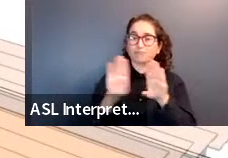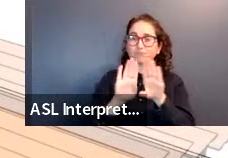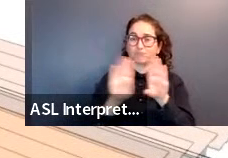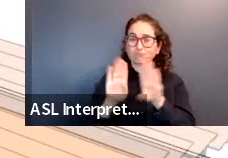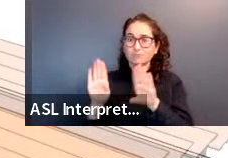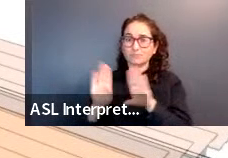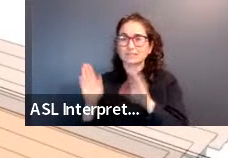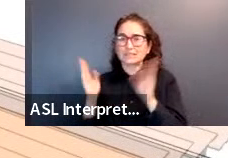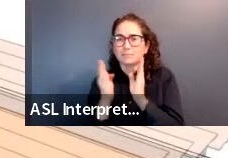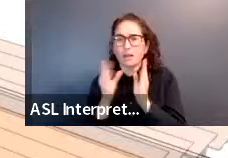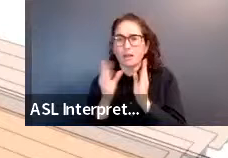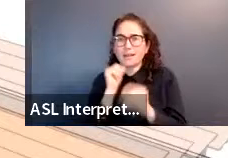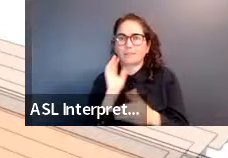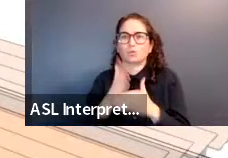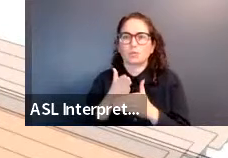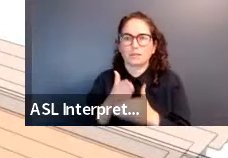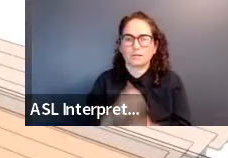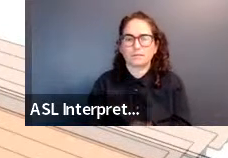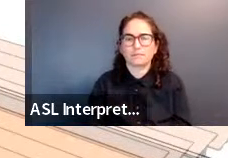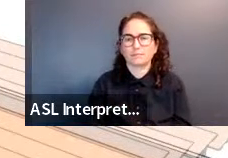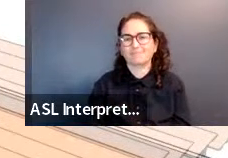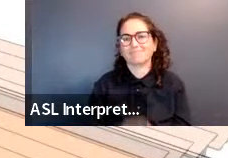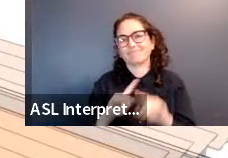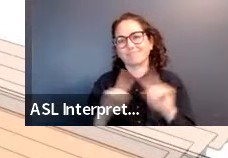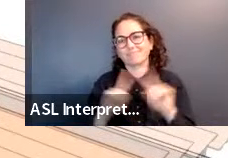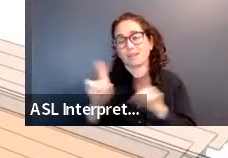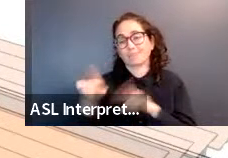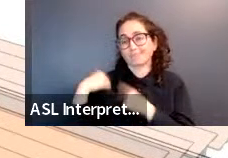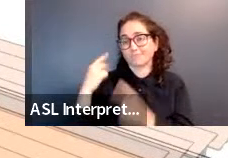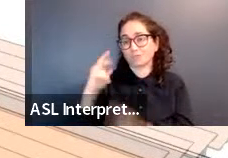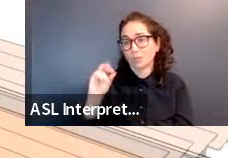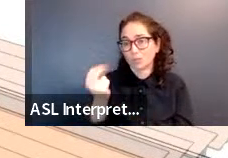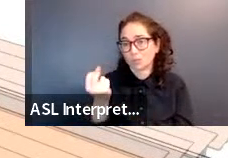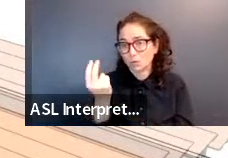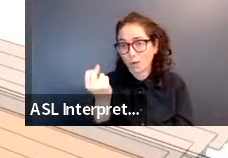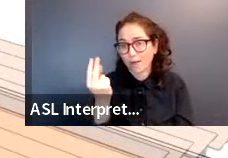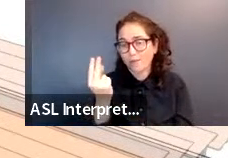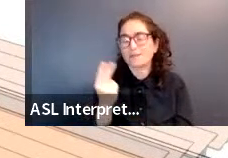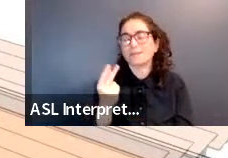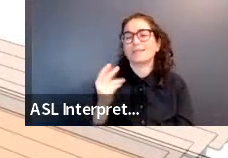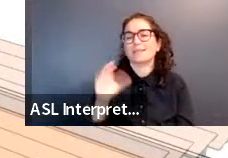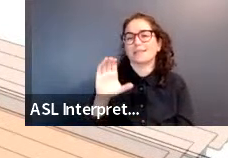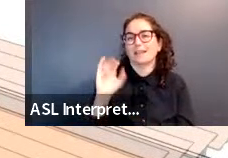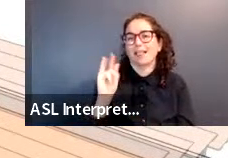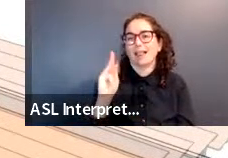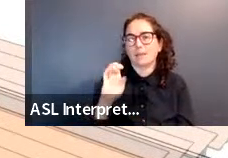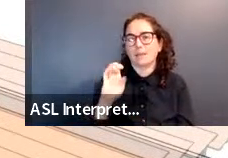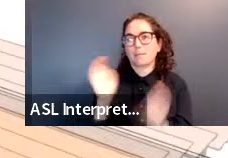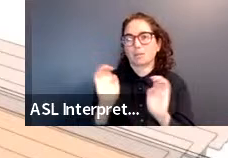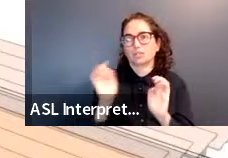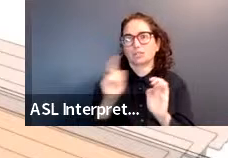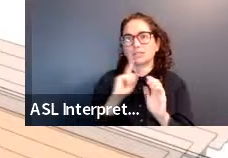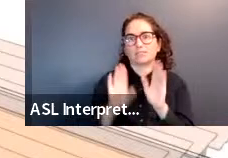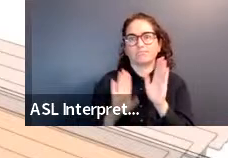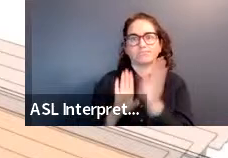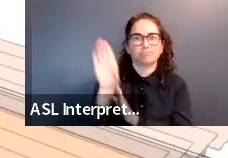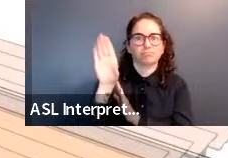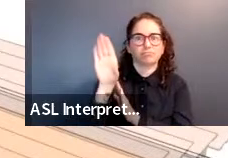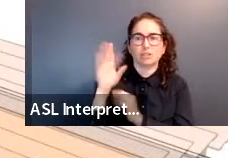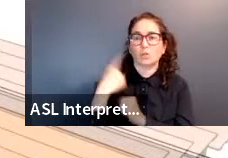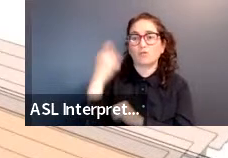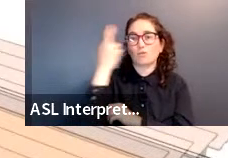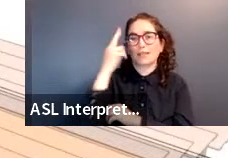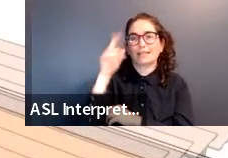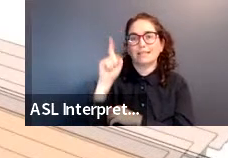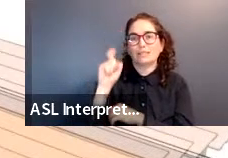and inobtrusive. However, since 2012, the climate emergency has grown, and we realize the need to get